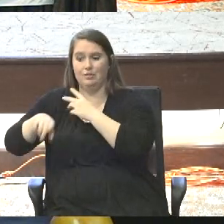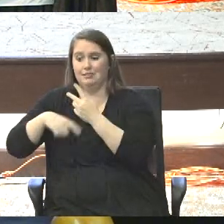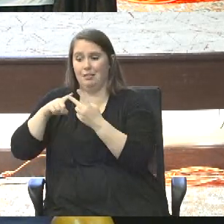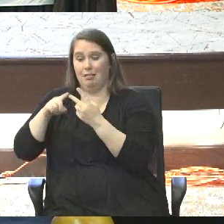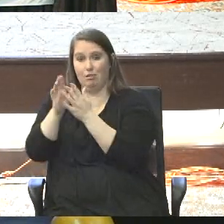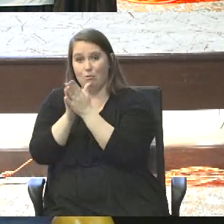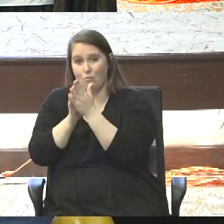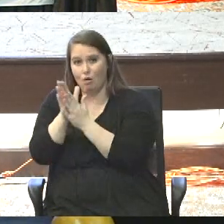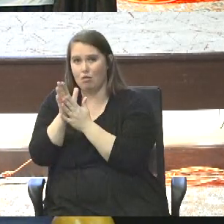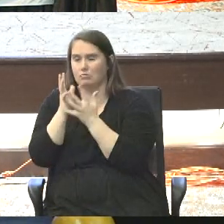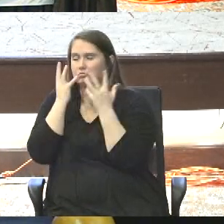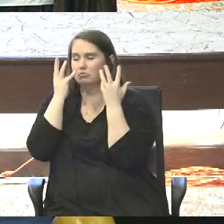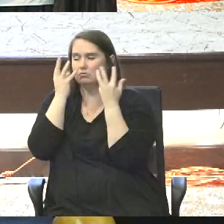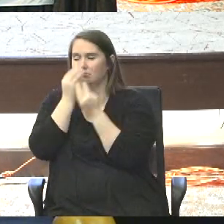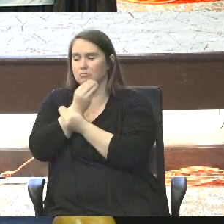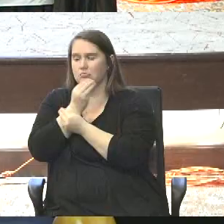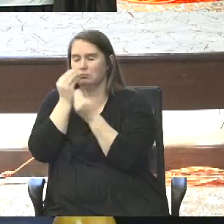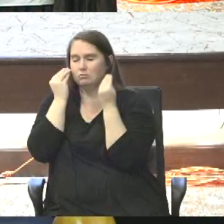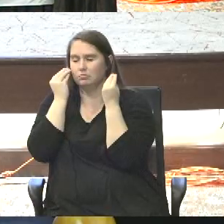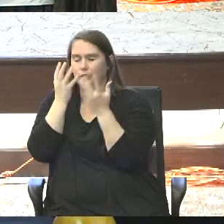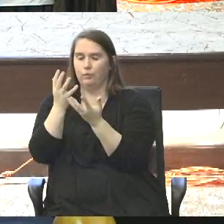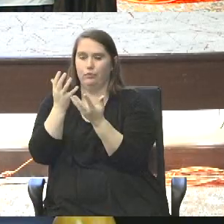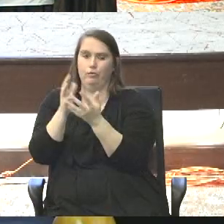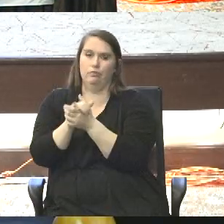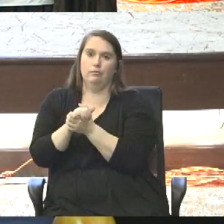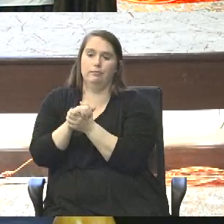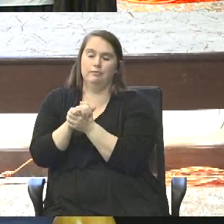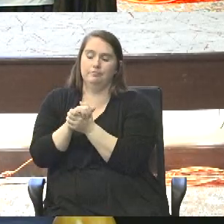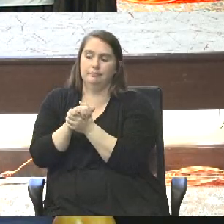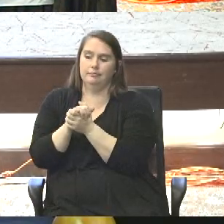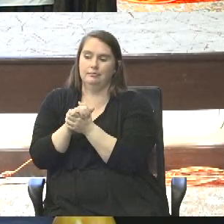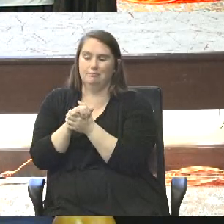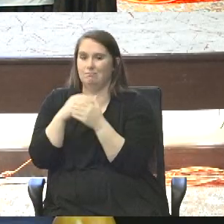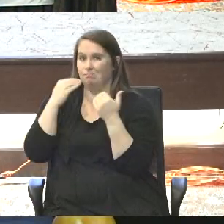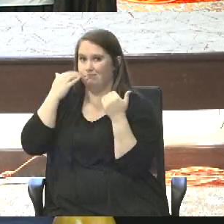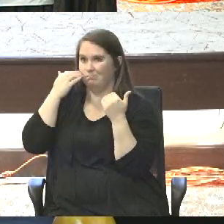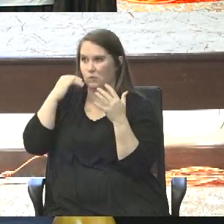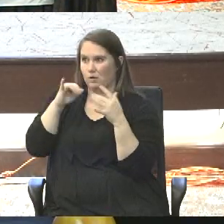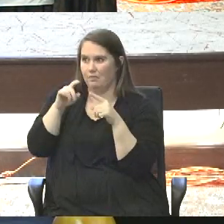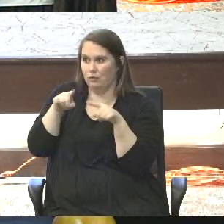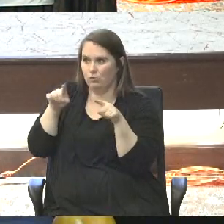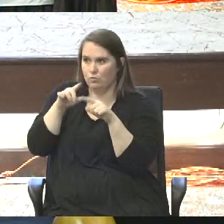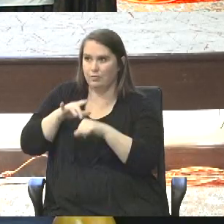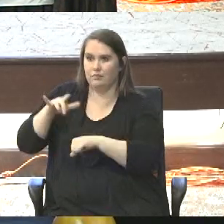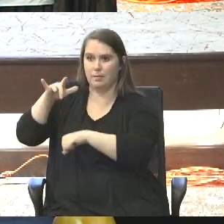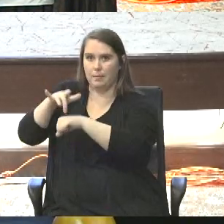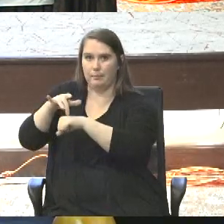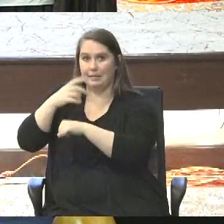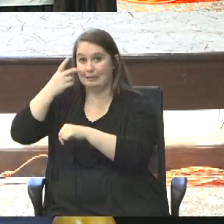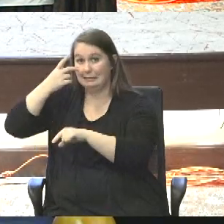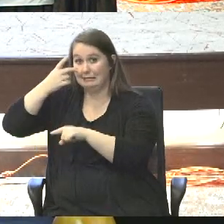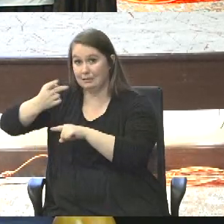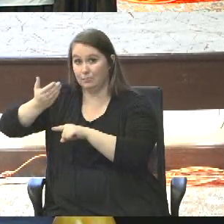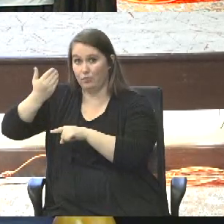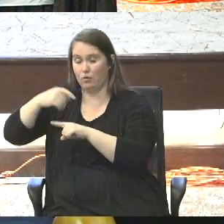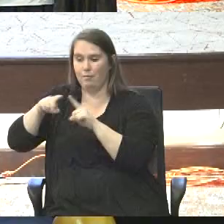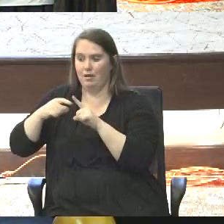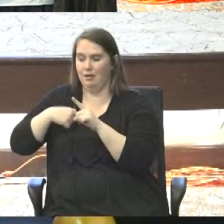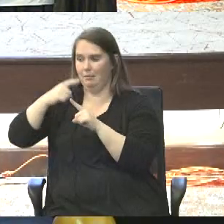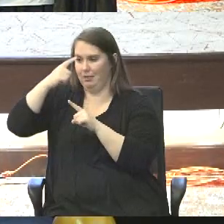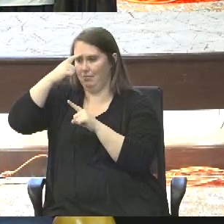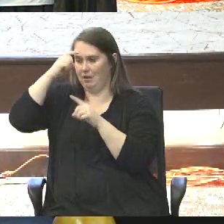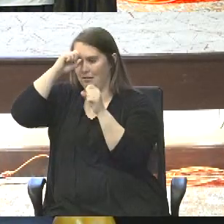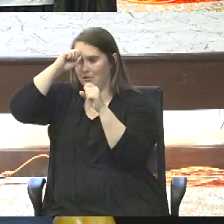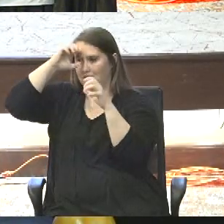is really beautiful. I mean, it's I don't know if y'all have gone out there to look at it, but in my mind, I can't